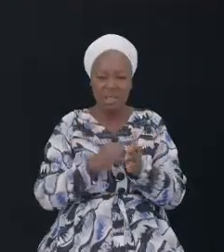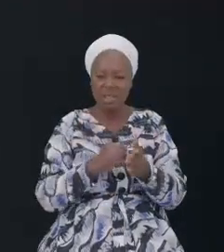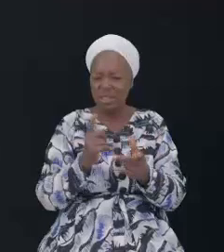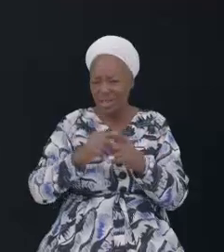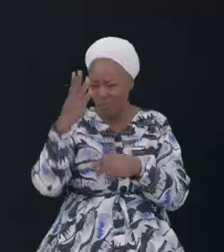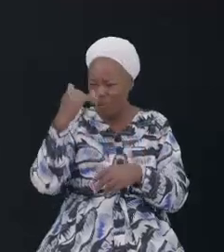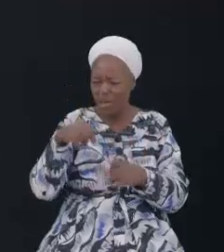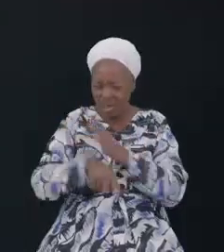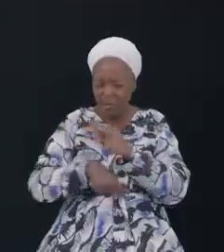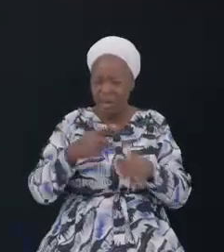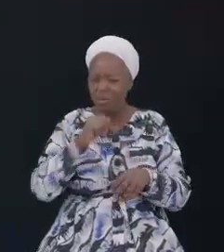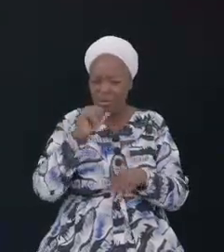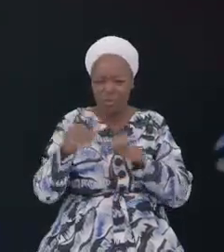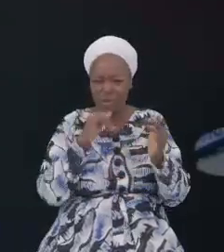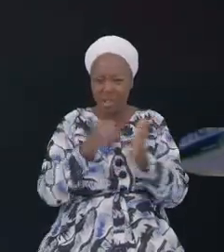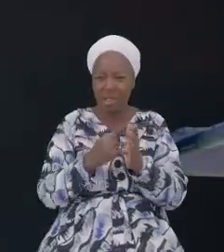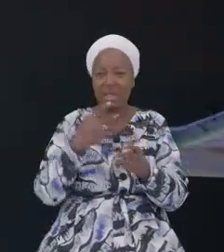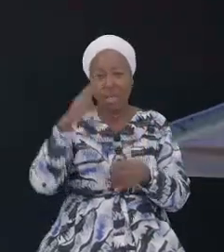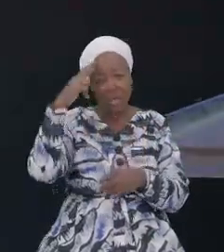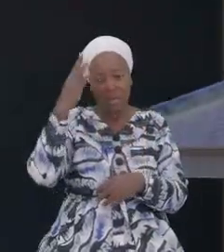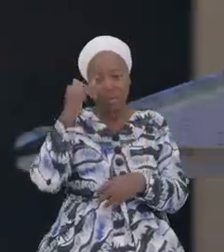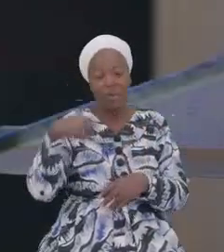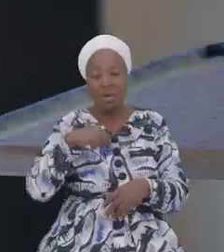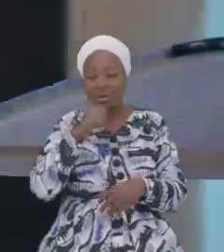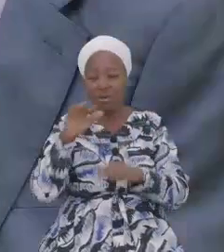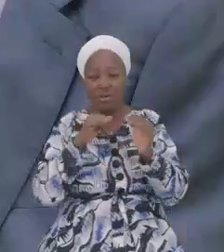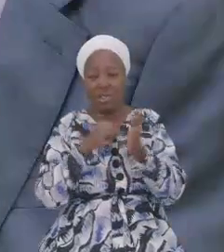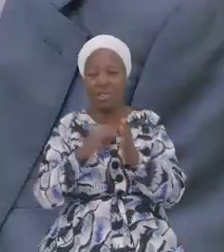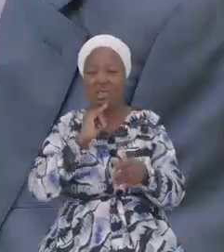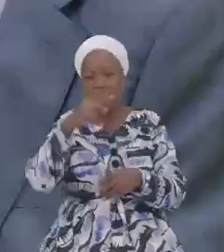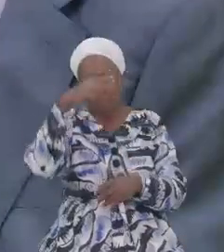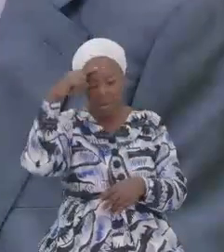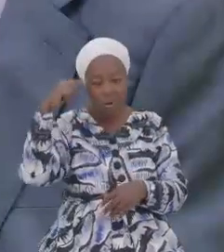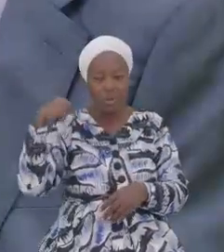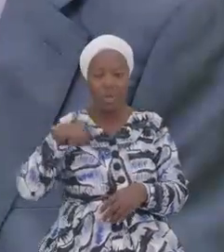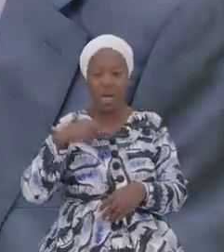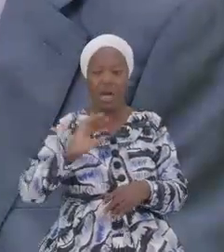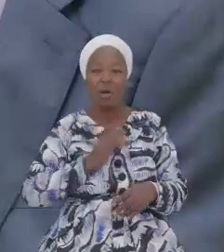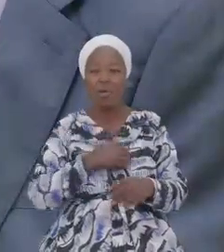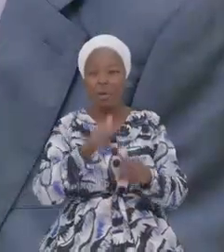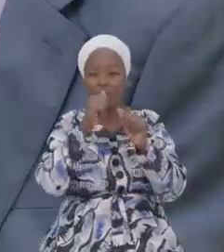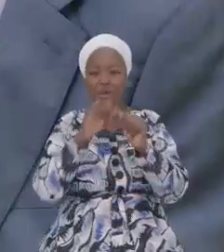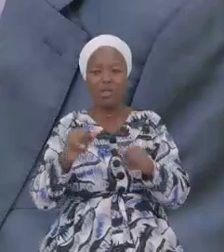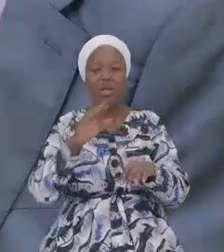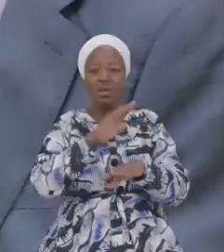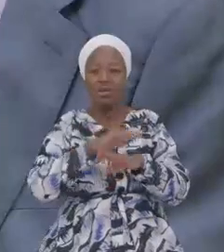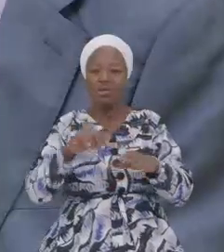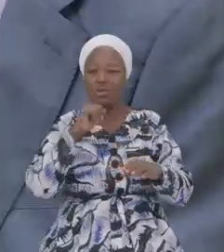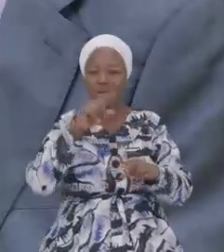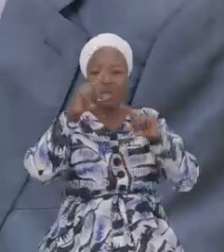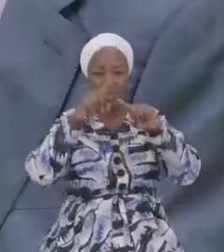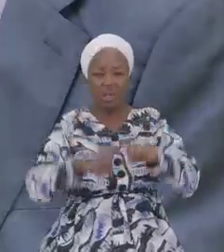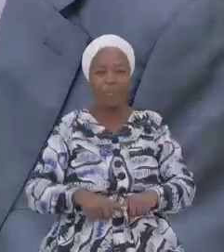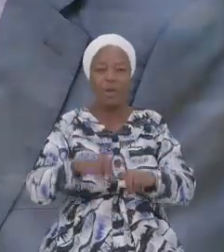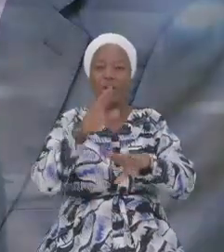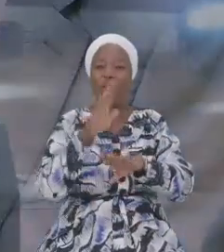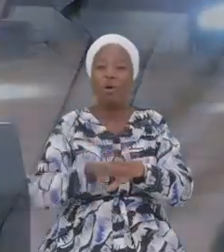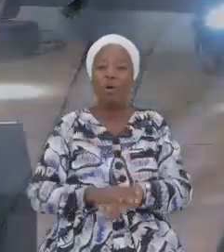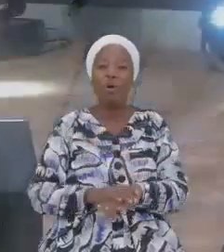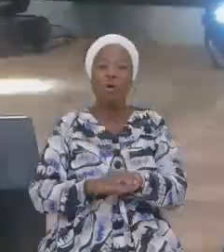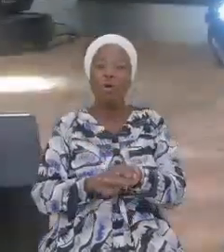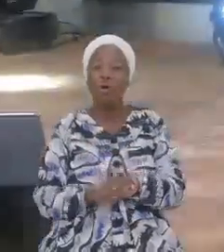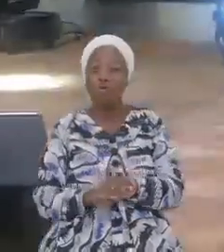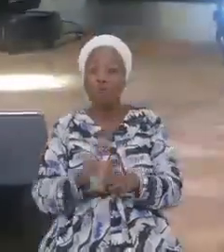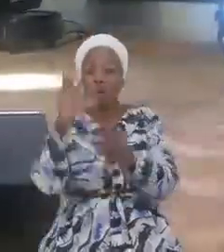doing it? The reason we're not doing it is because our blessing does not depend on copying